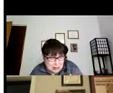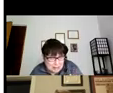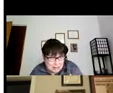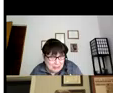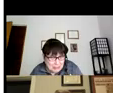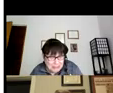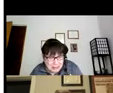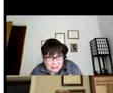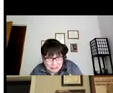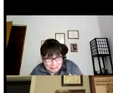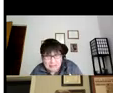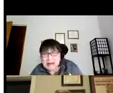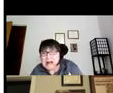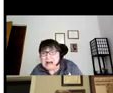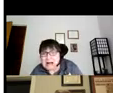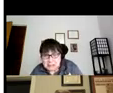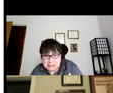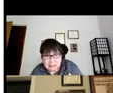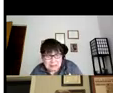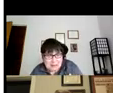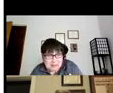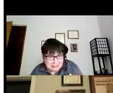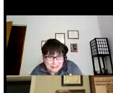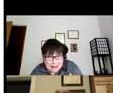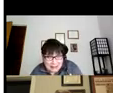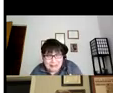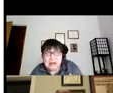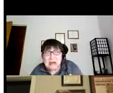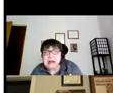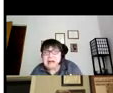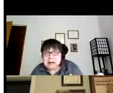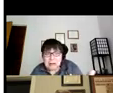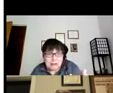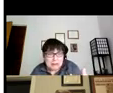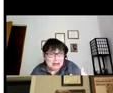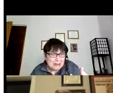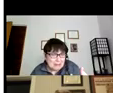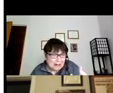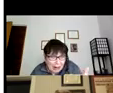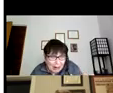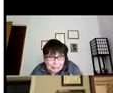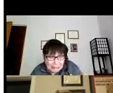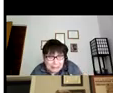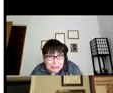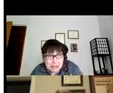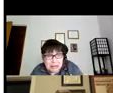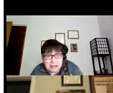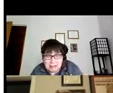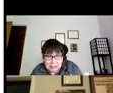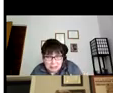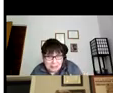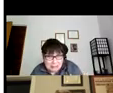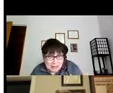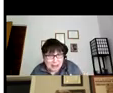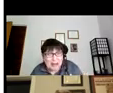communion as one of the Eucharist as one of the means of grace. Now, whether we live that out is